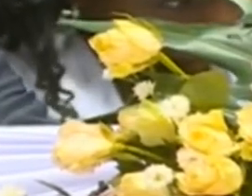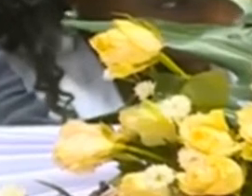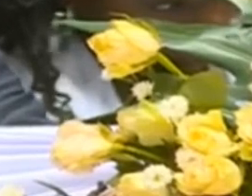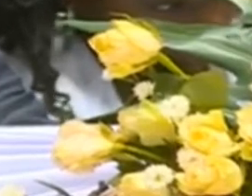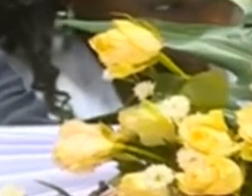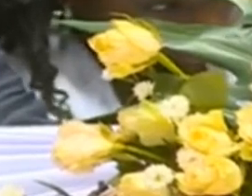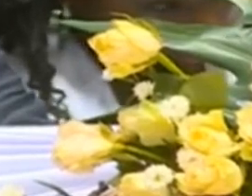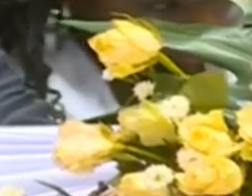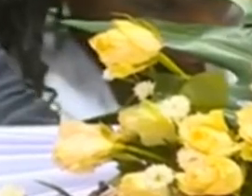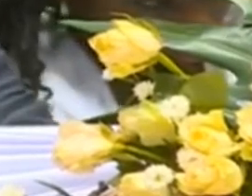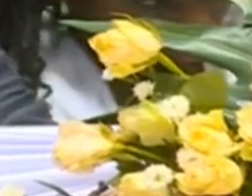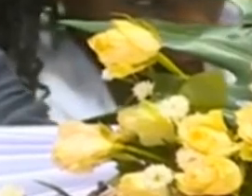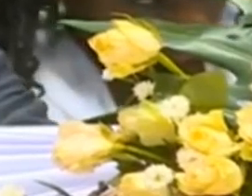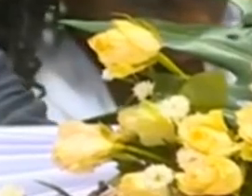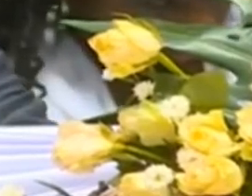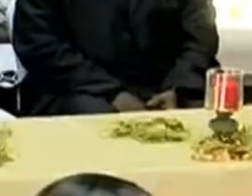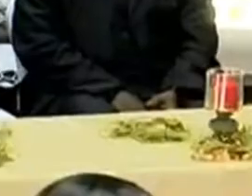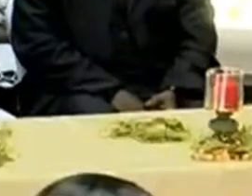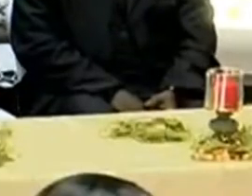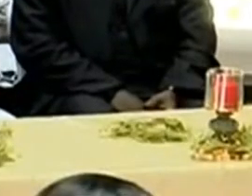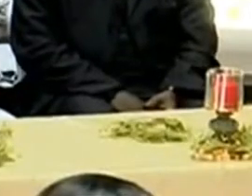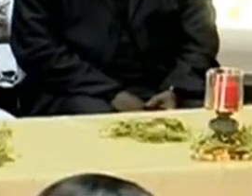that time of prayer.